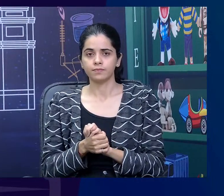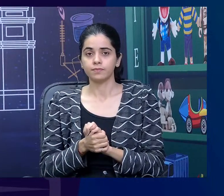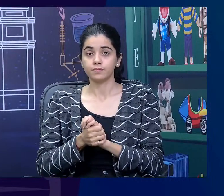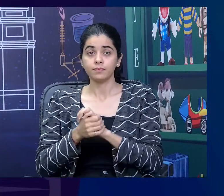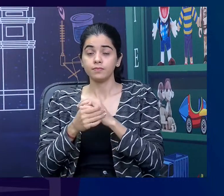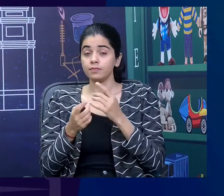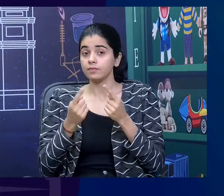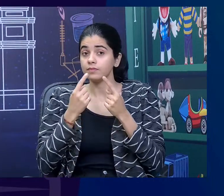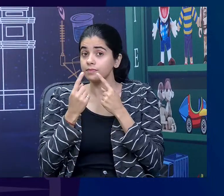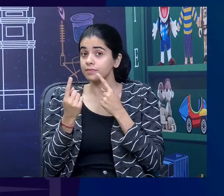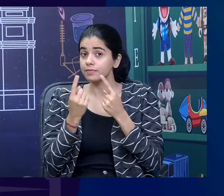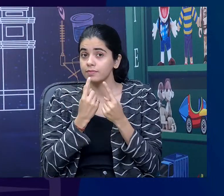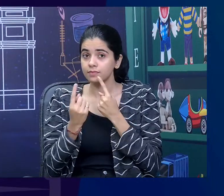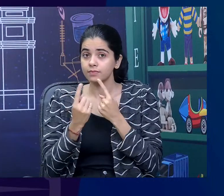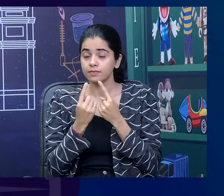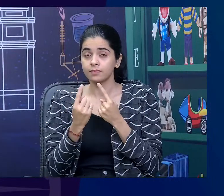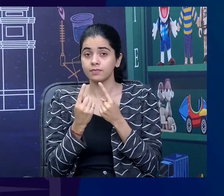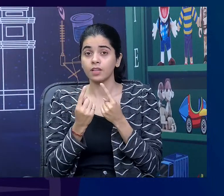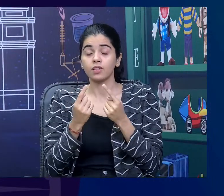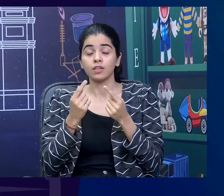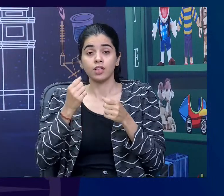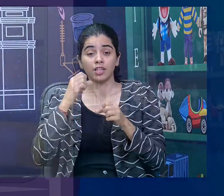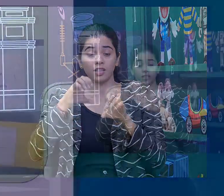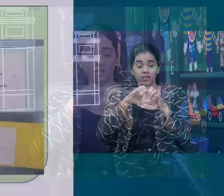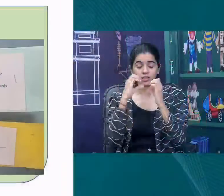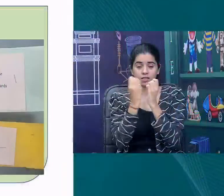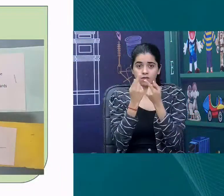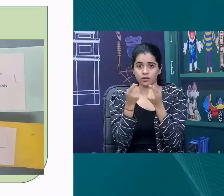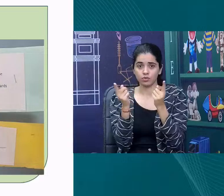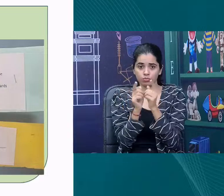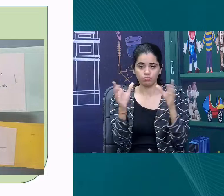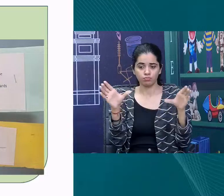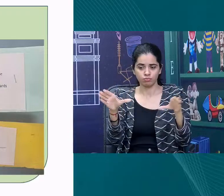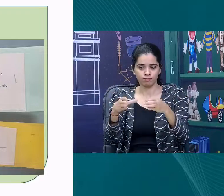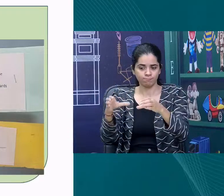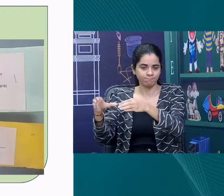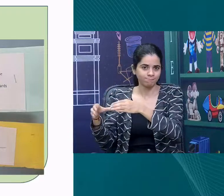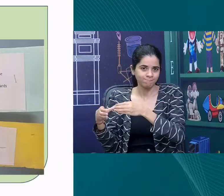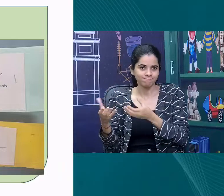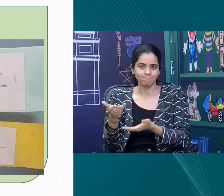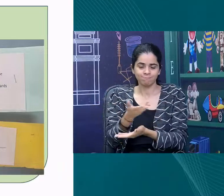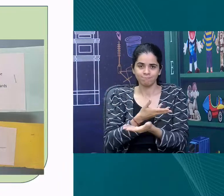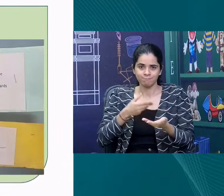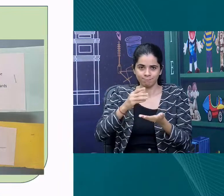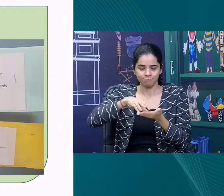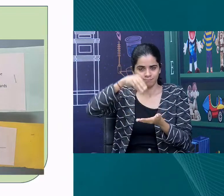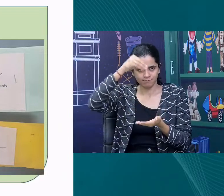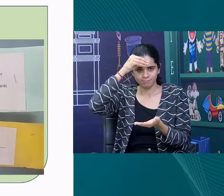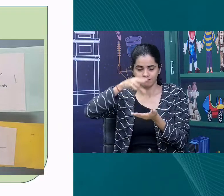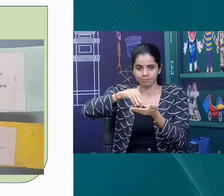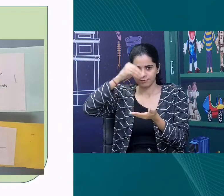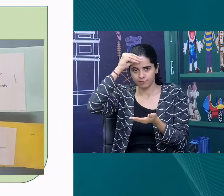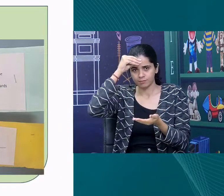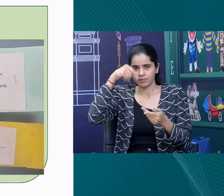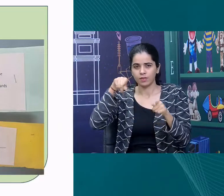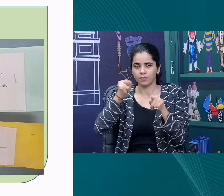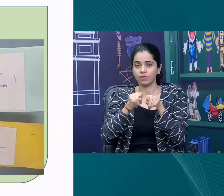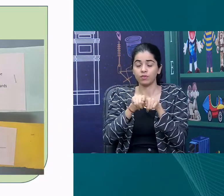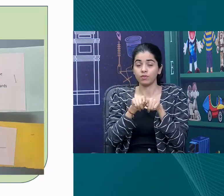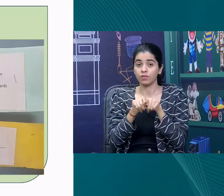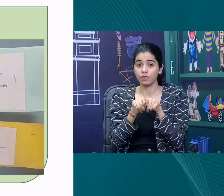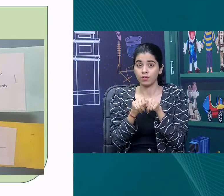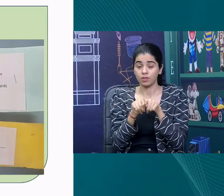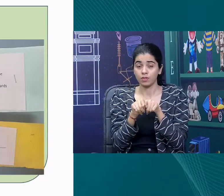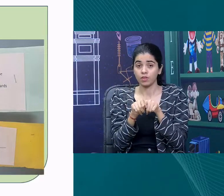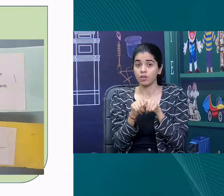Yes, when we are talking about the norm in a classroom where children are learning in groups, okay, where children are learning in groups, we have to see that